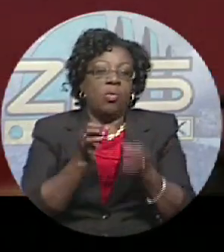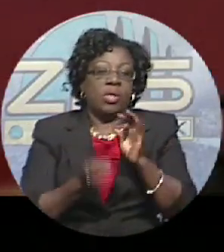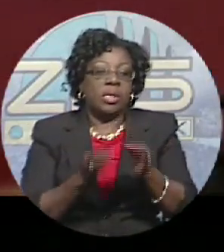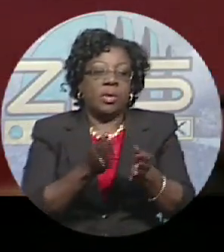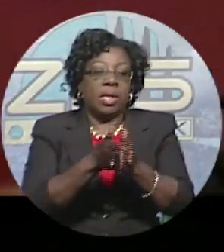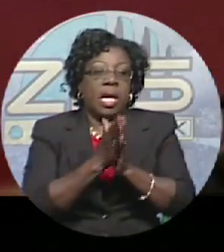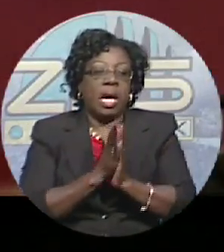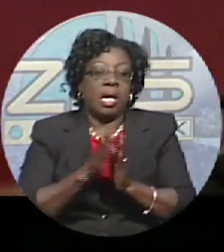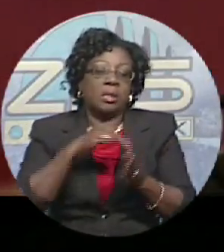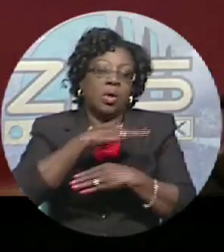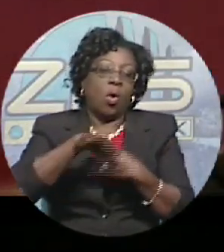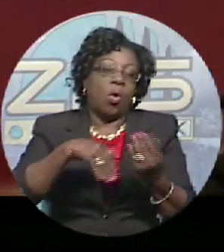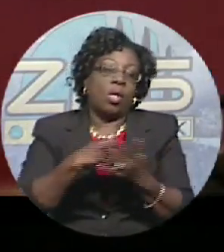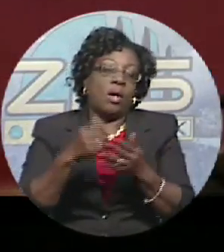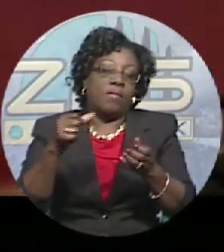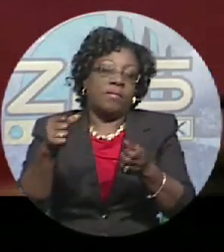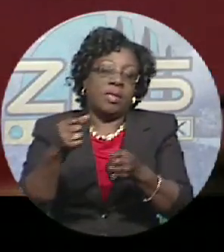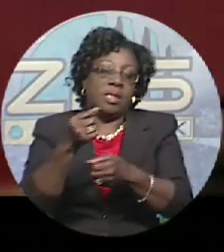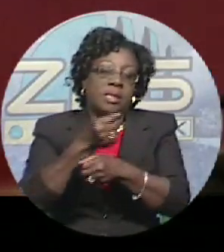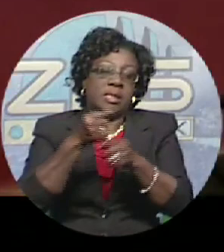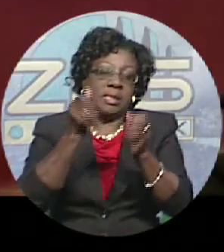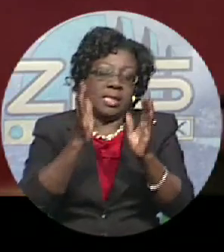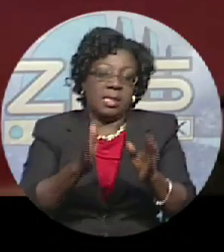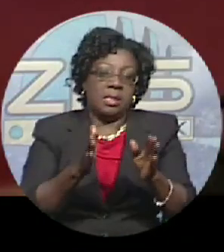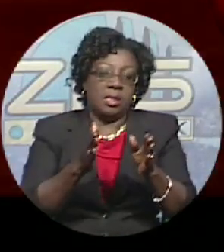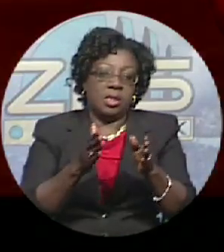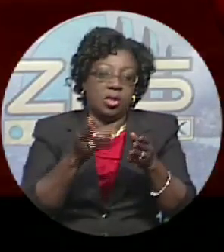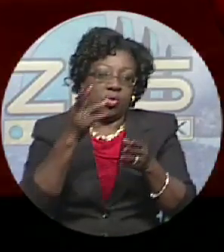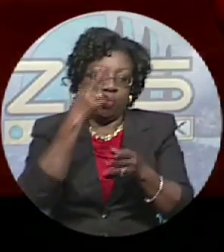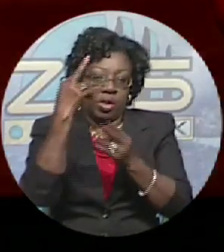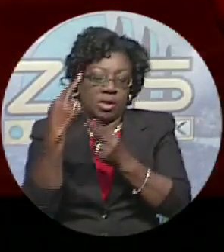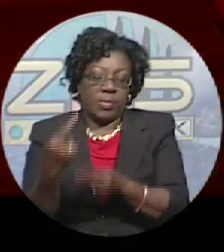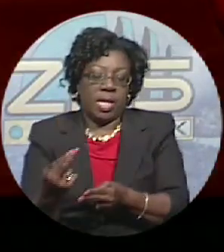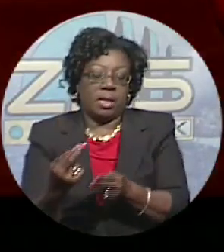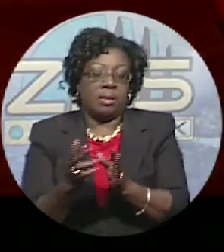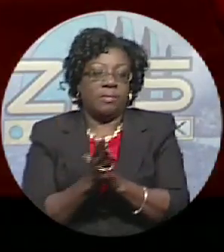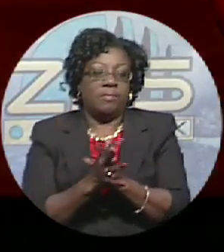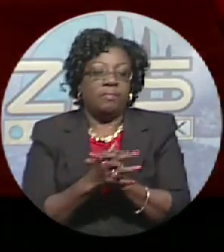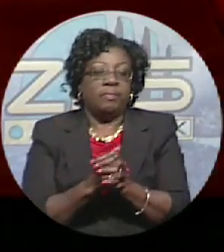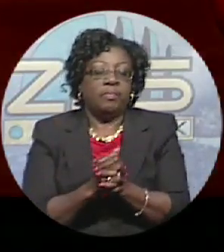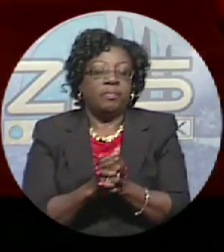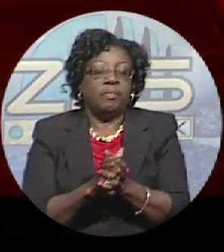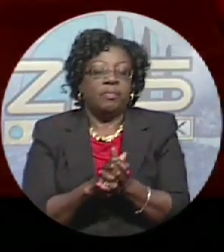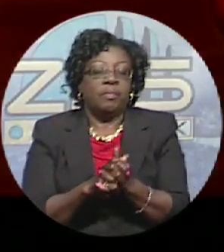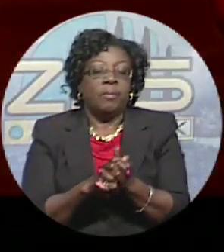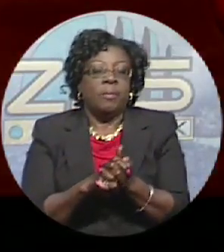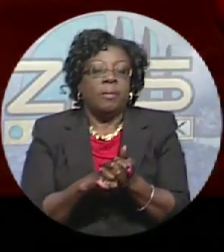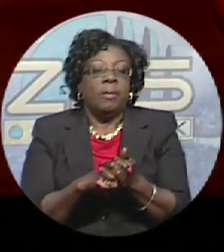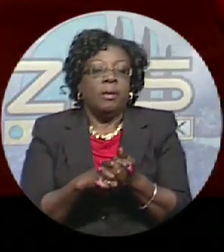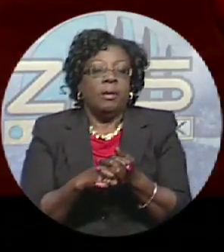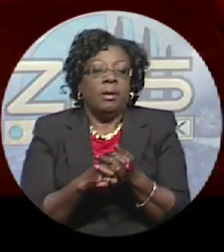honorable senators to respect and honor. Janae Noel Ferguson, ZNS Network News.